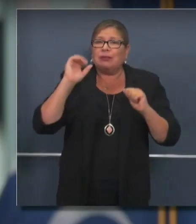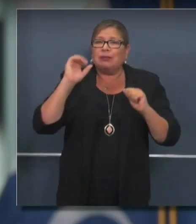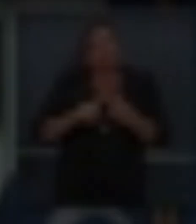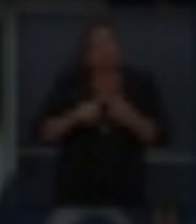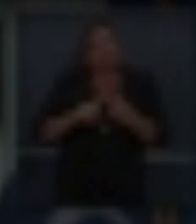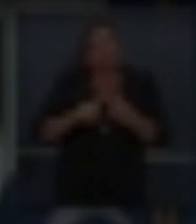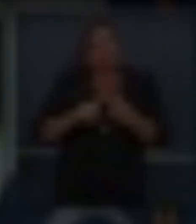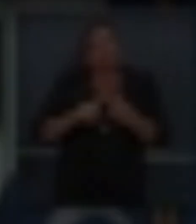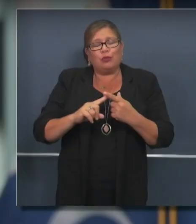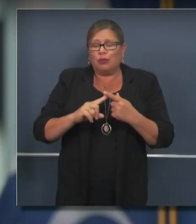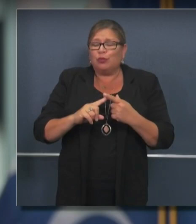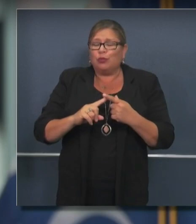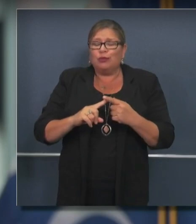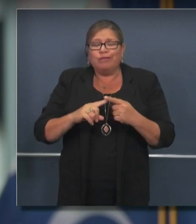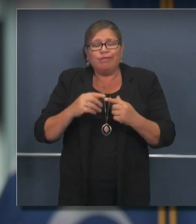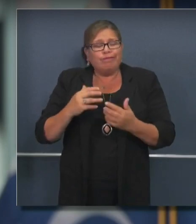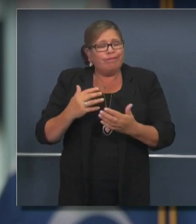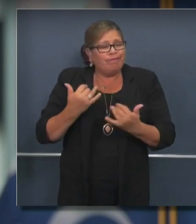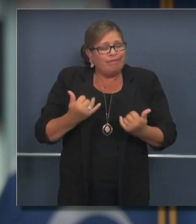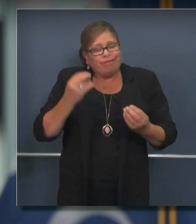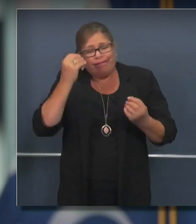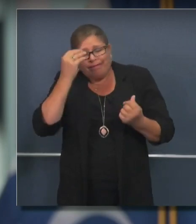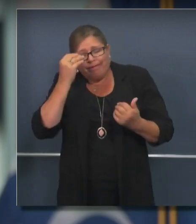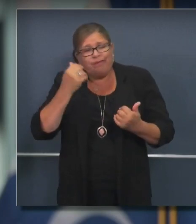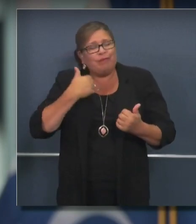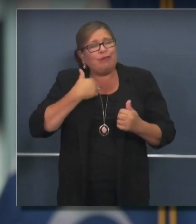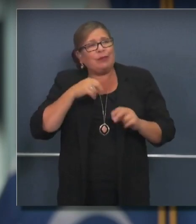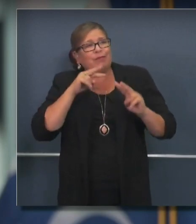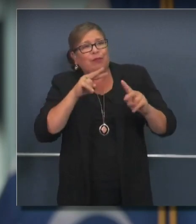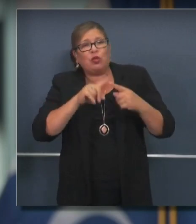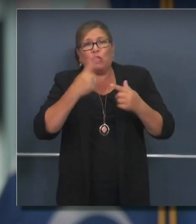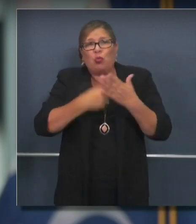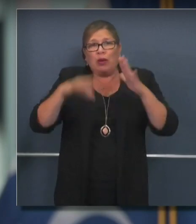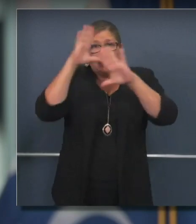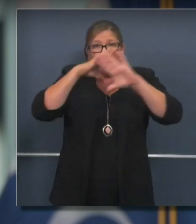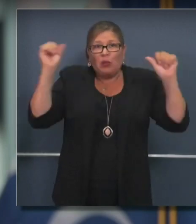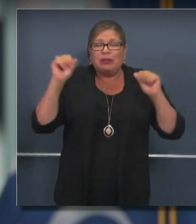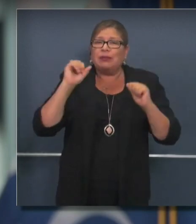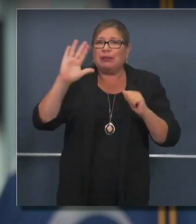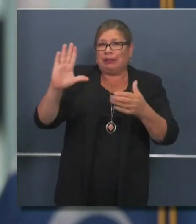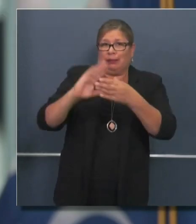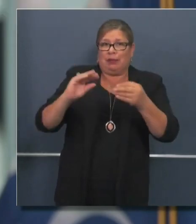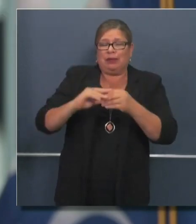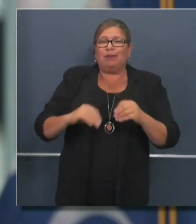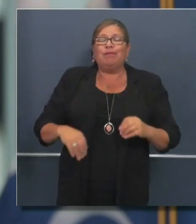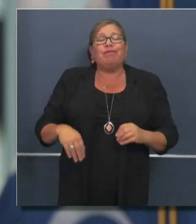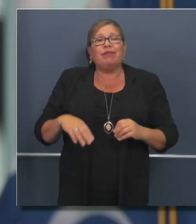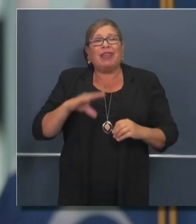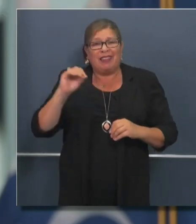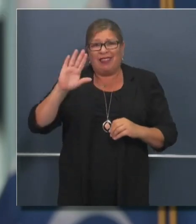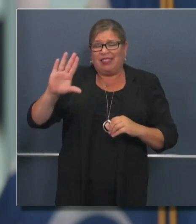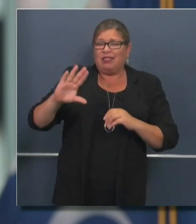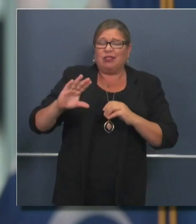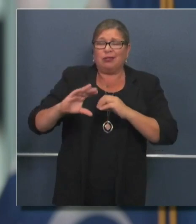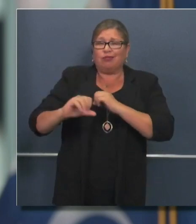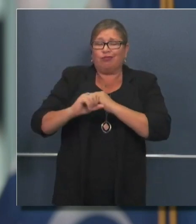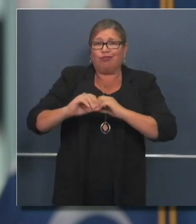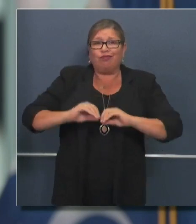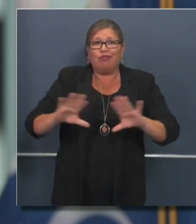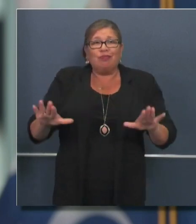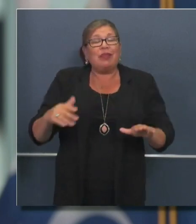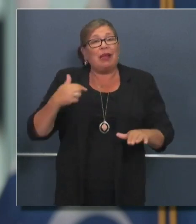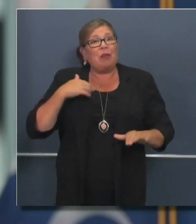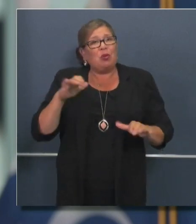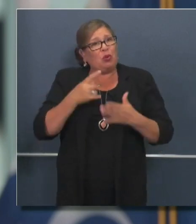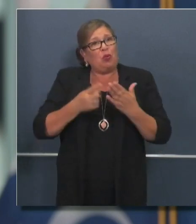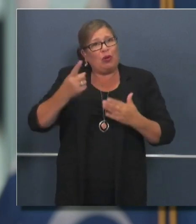conference. Opportunity to listen to the President of the United States and his press conference, and candidly do what so many of you are